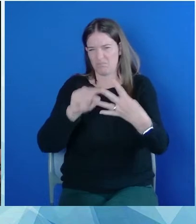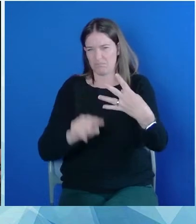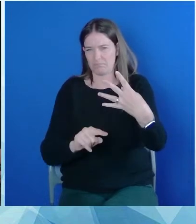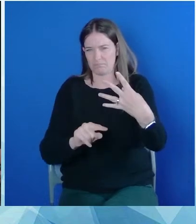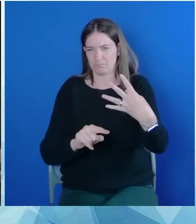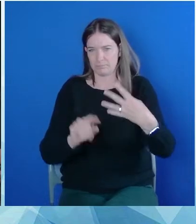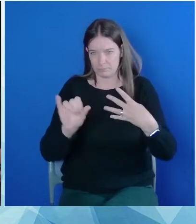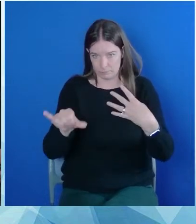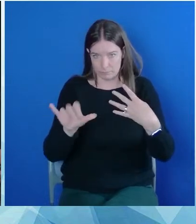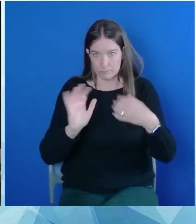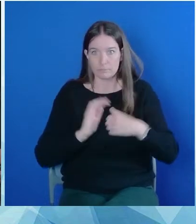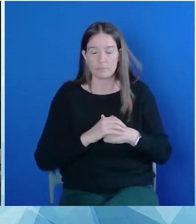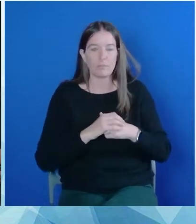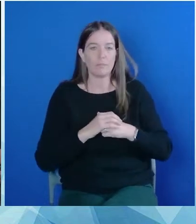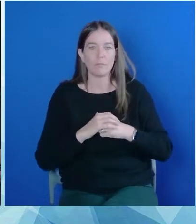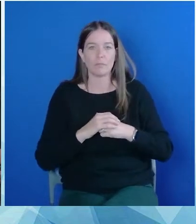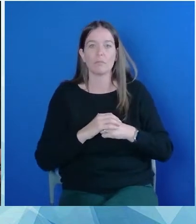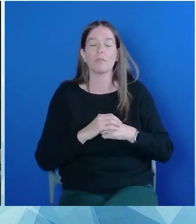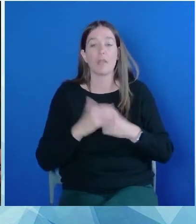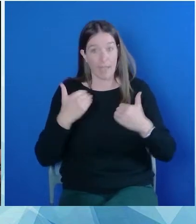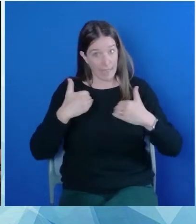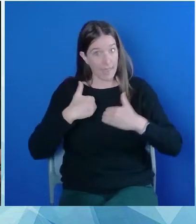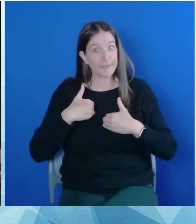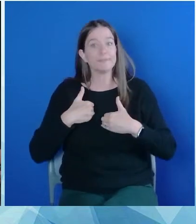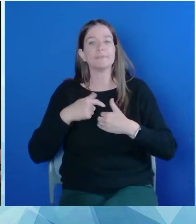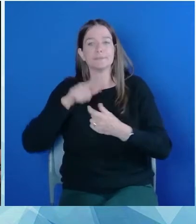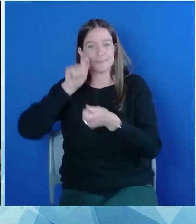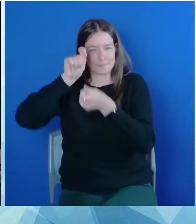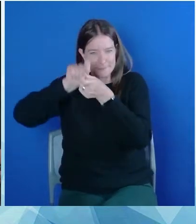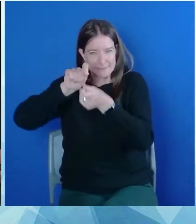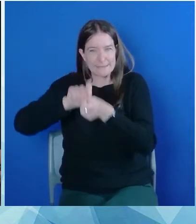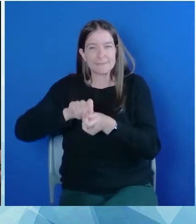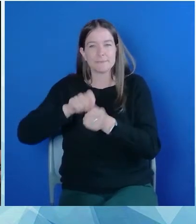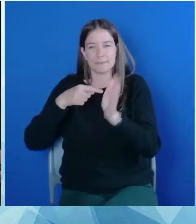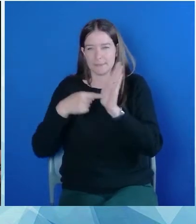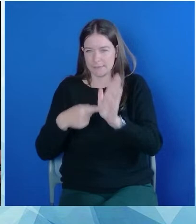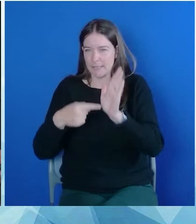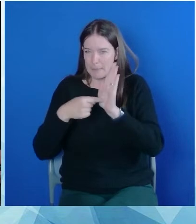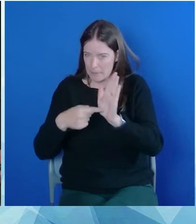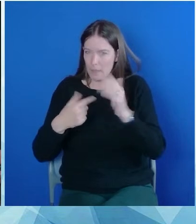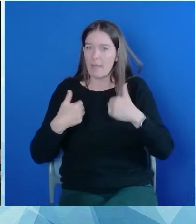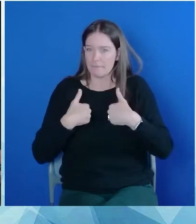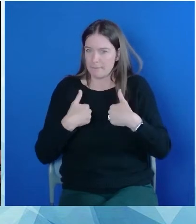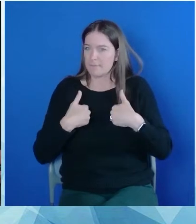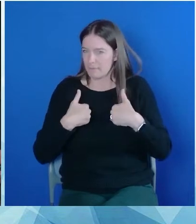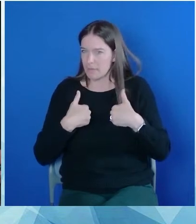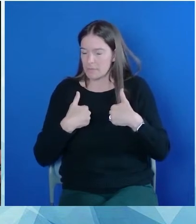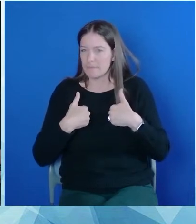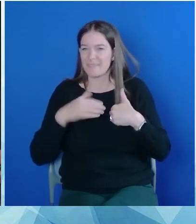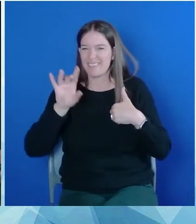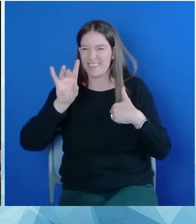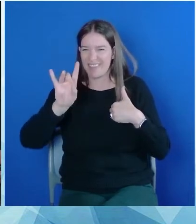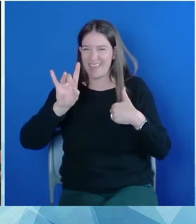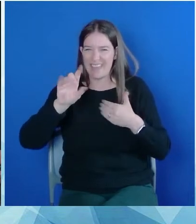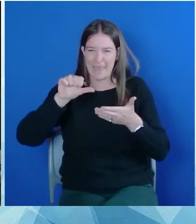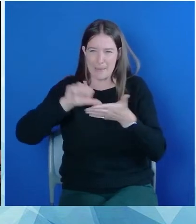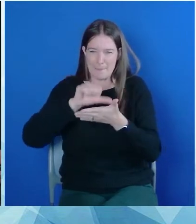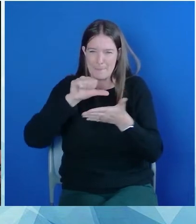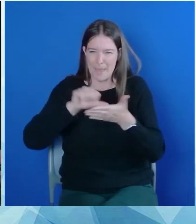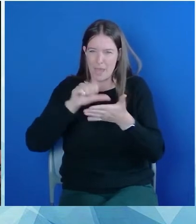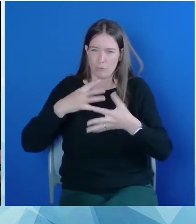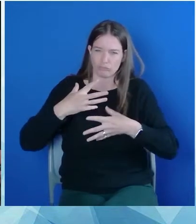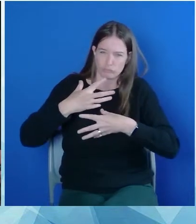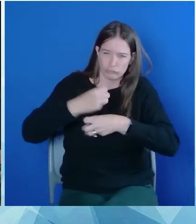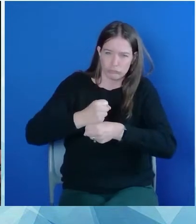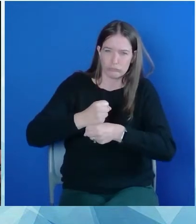I can give you specific examples. I have an 8-page synopsis of the work